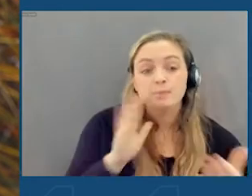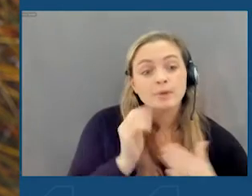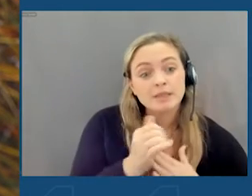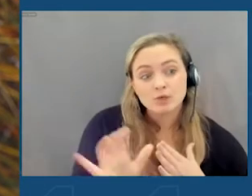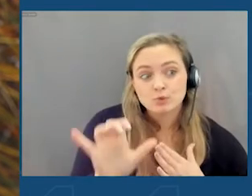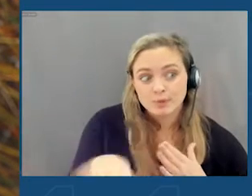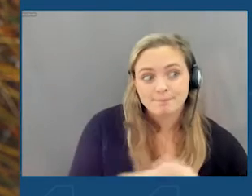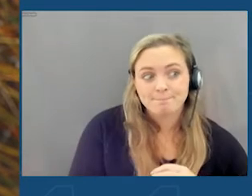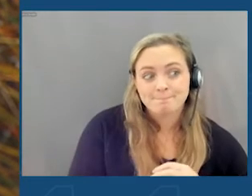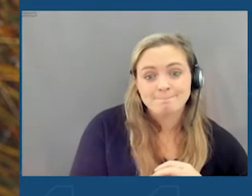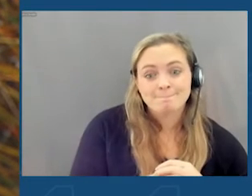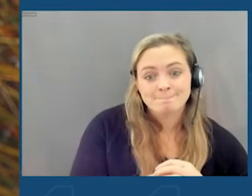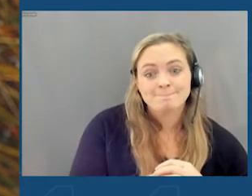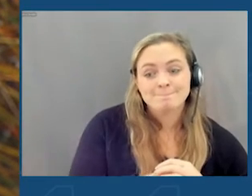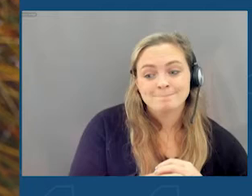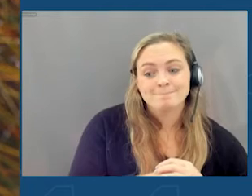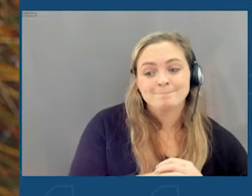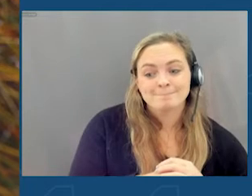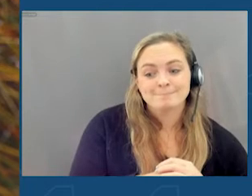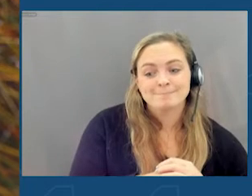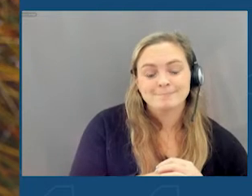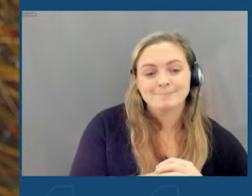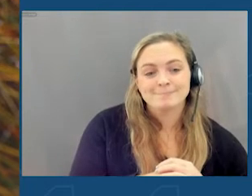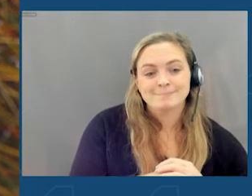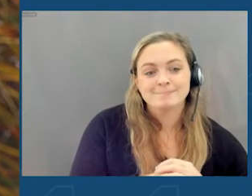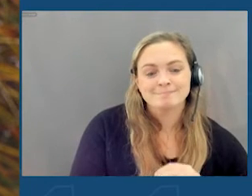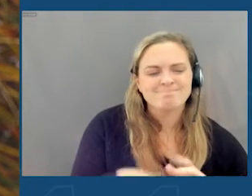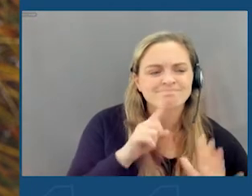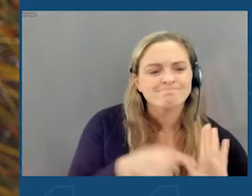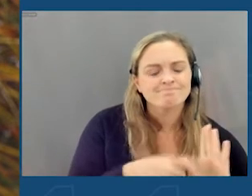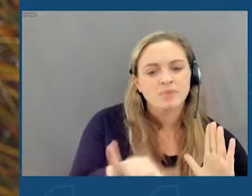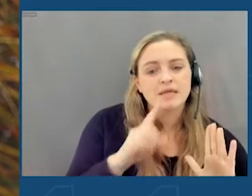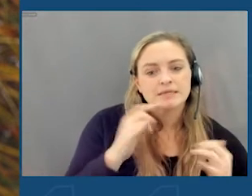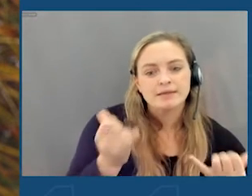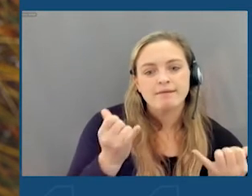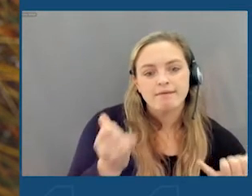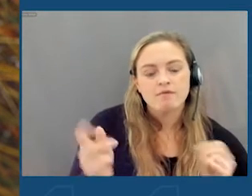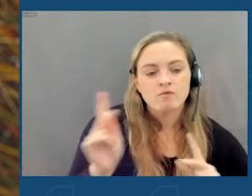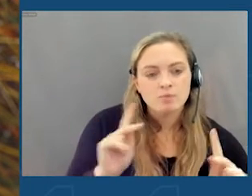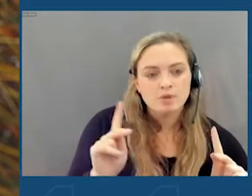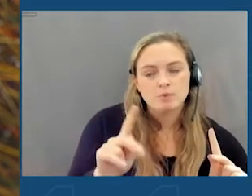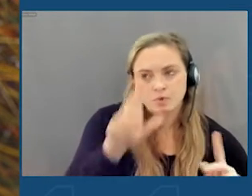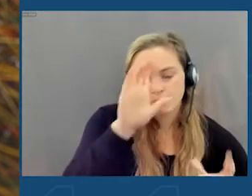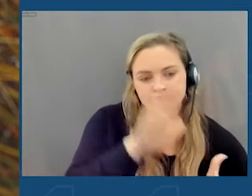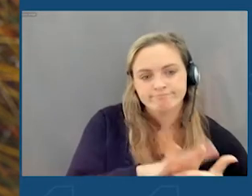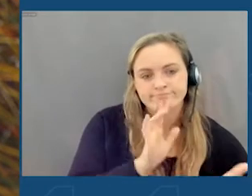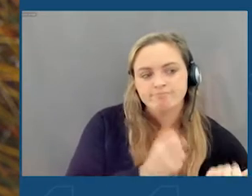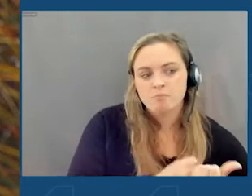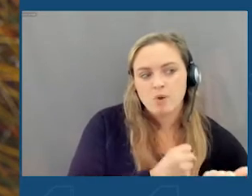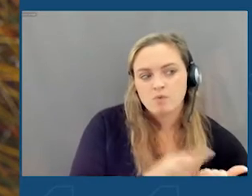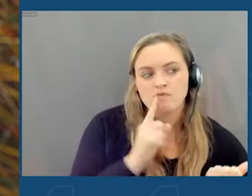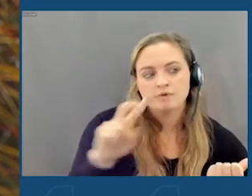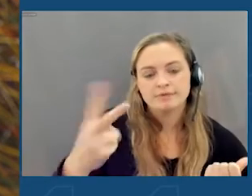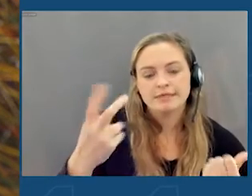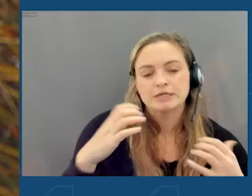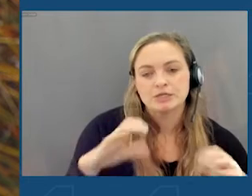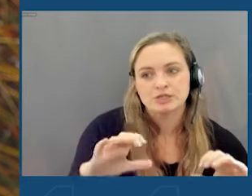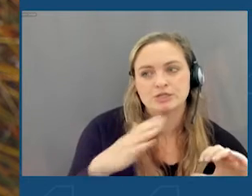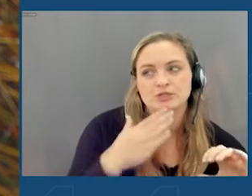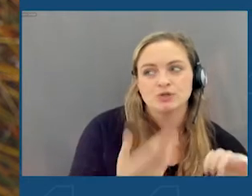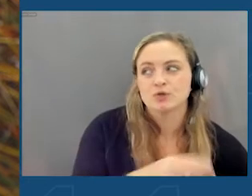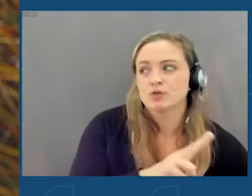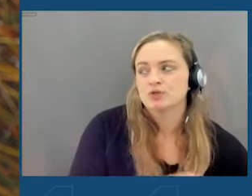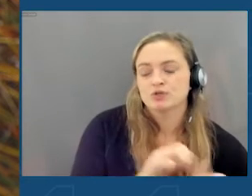is. And you have demonstrated that to us today, that you believed in the power of second chances and you believe in the good nature of